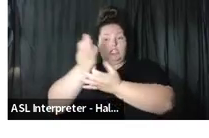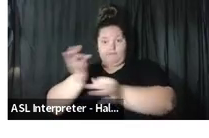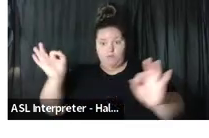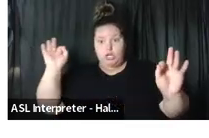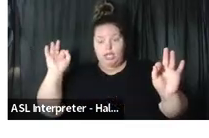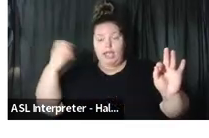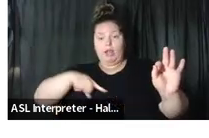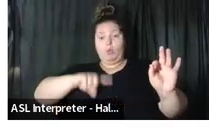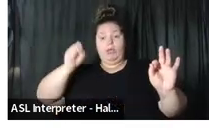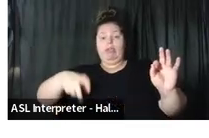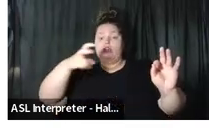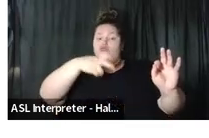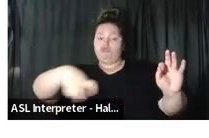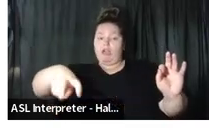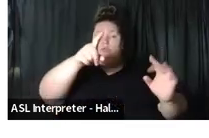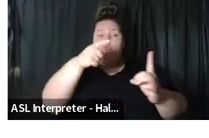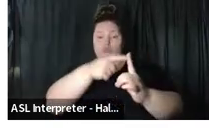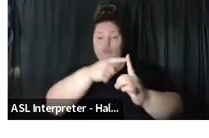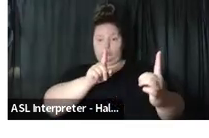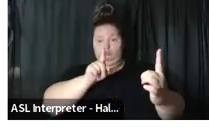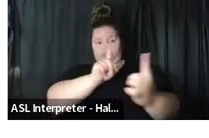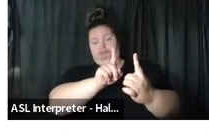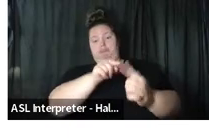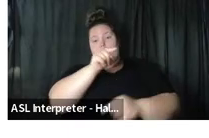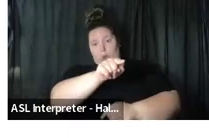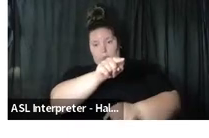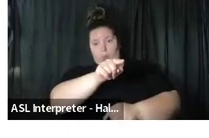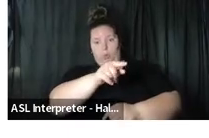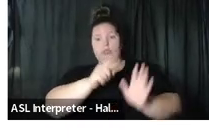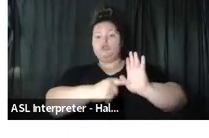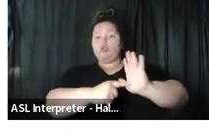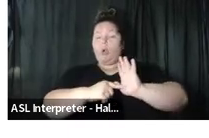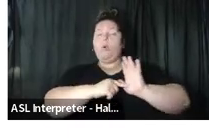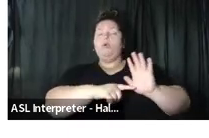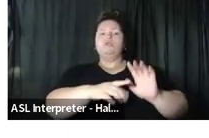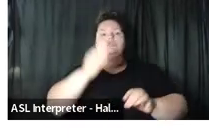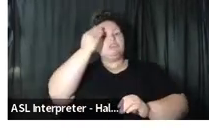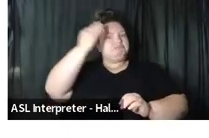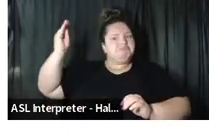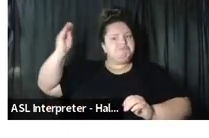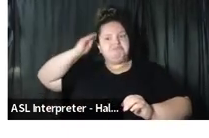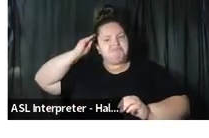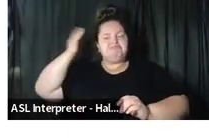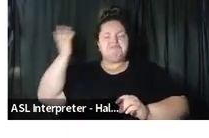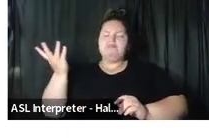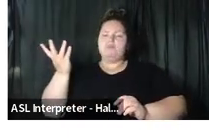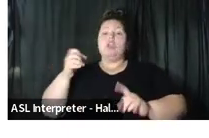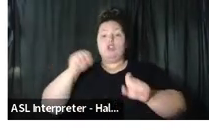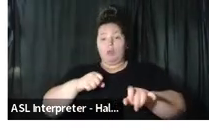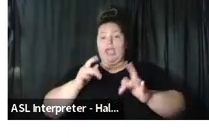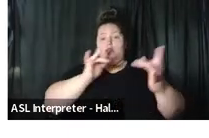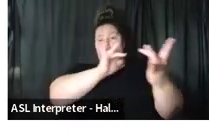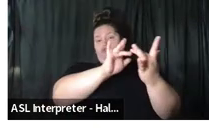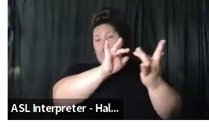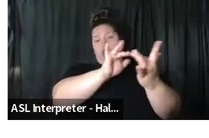show you a device. But just to keep that in mind as we're going through the different devices, that you can reach out to us